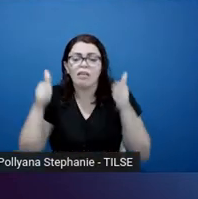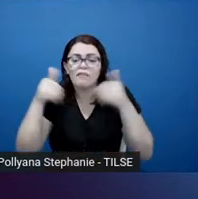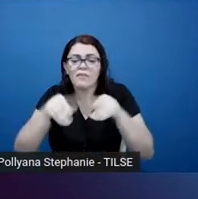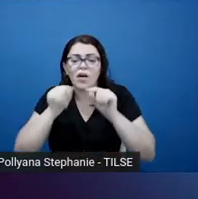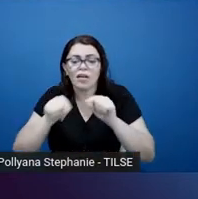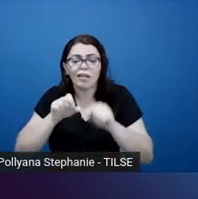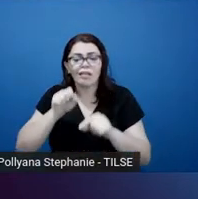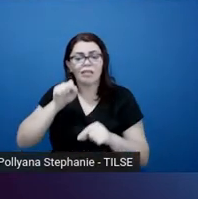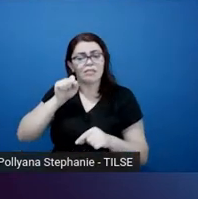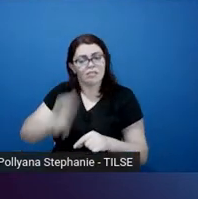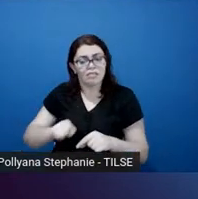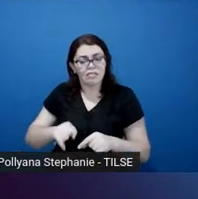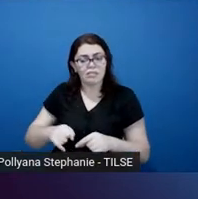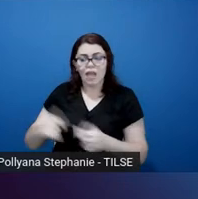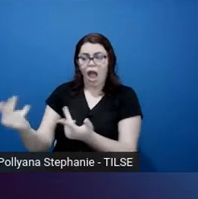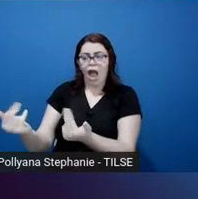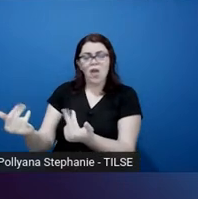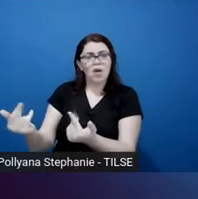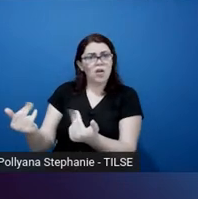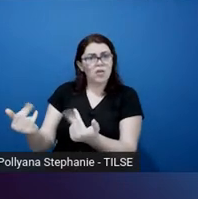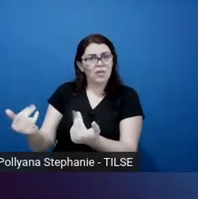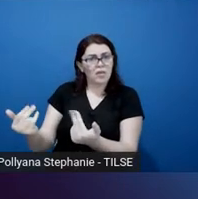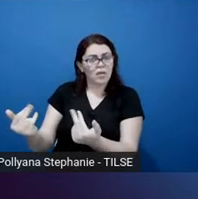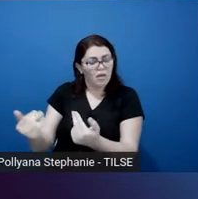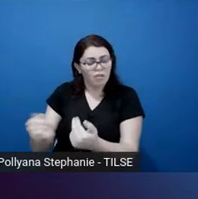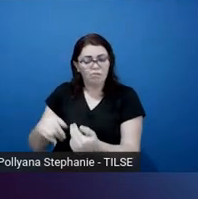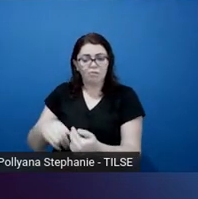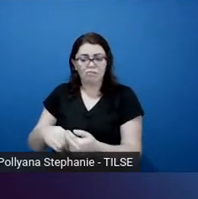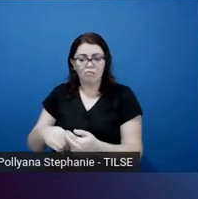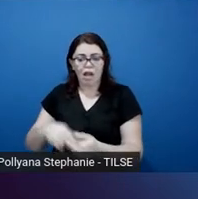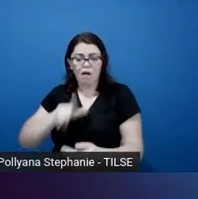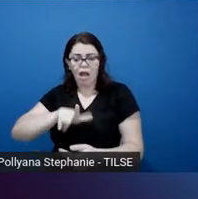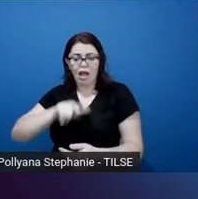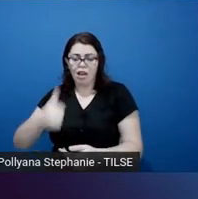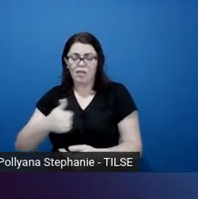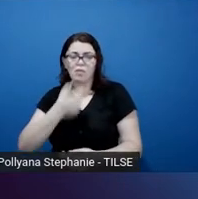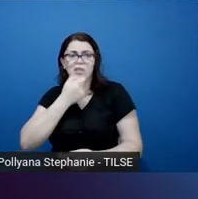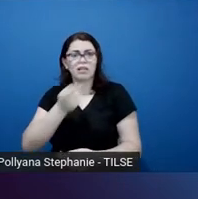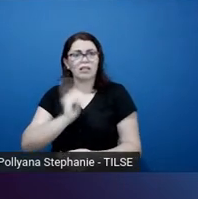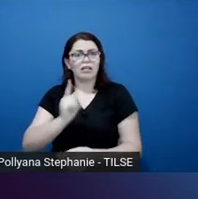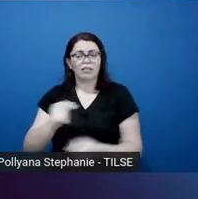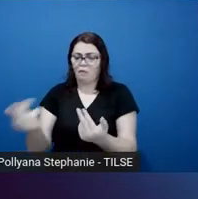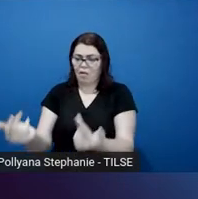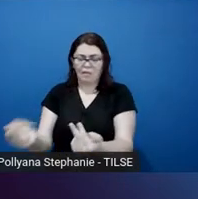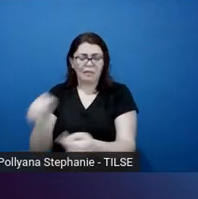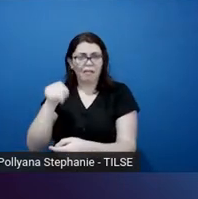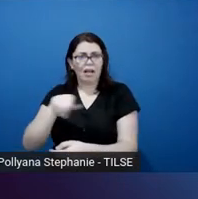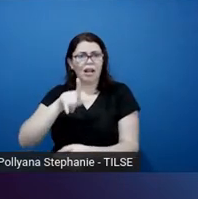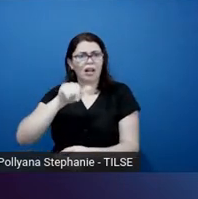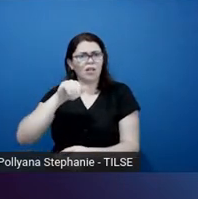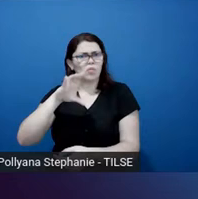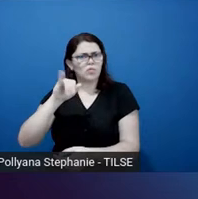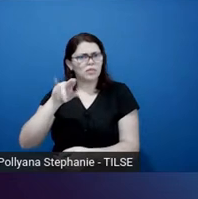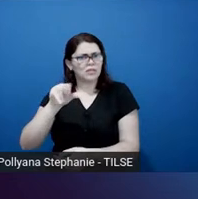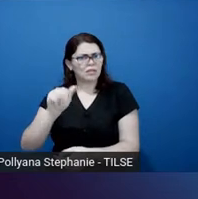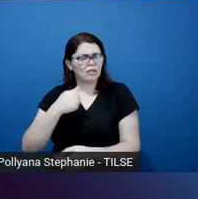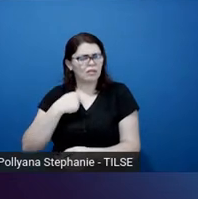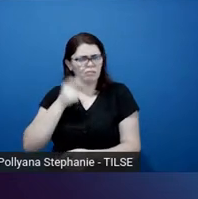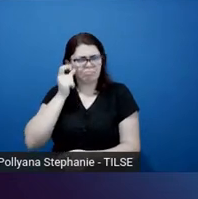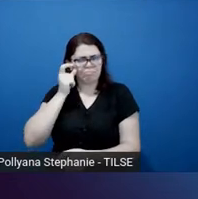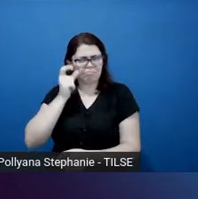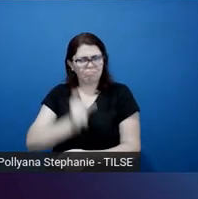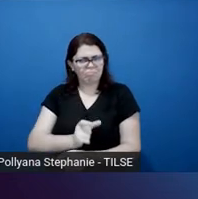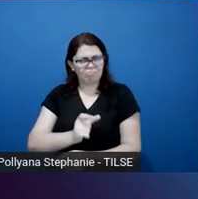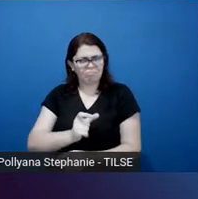non-native sections of the course. And this was really interesting because I